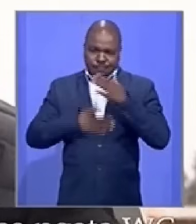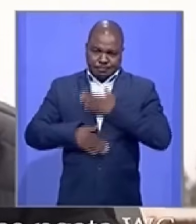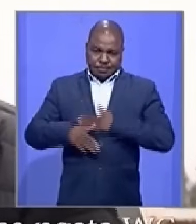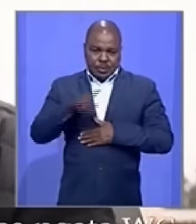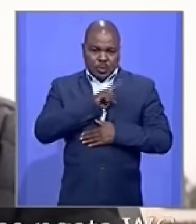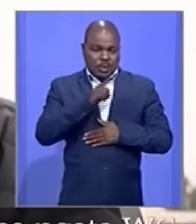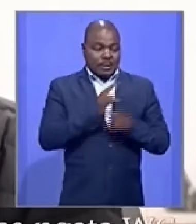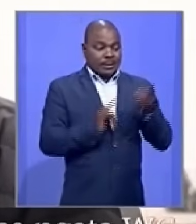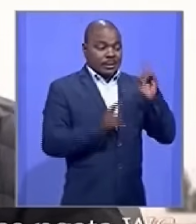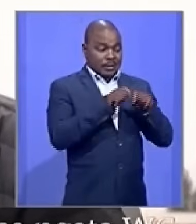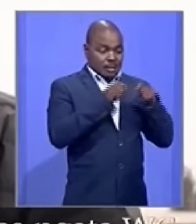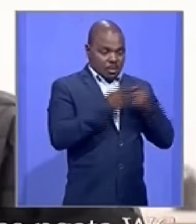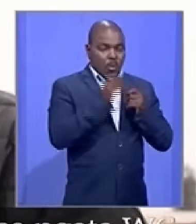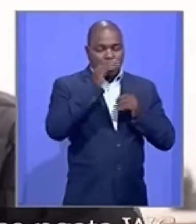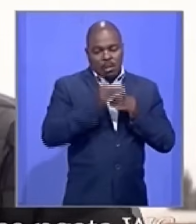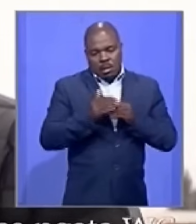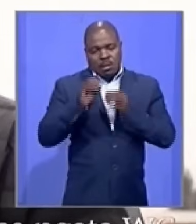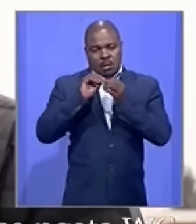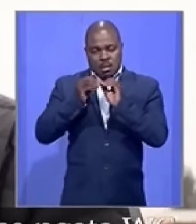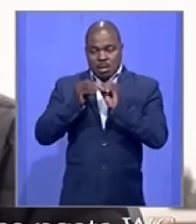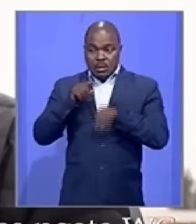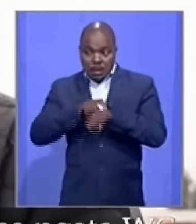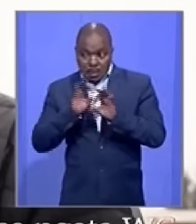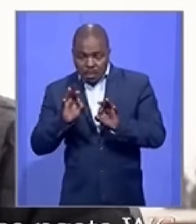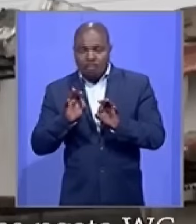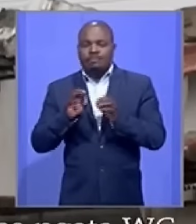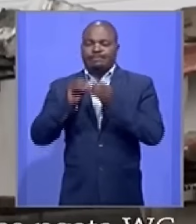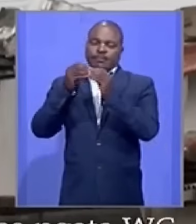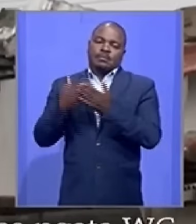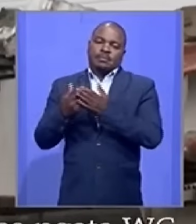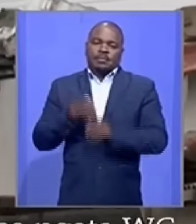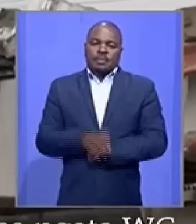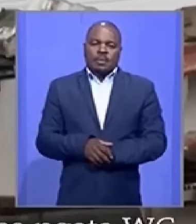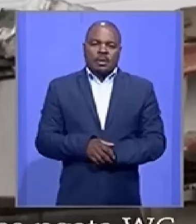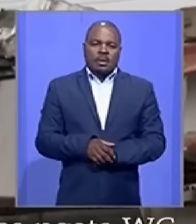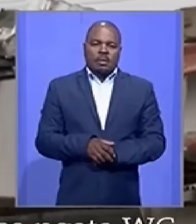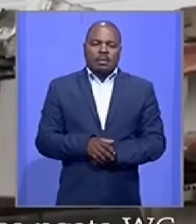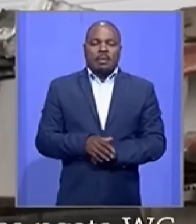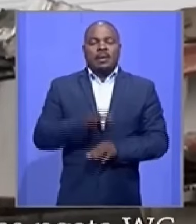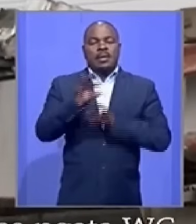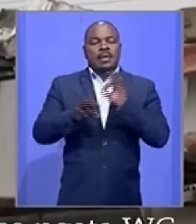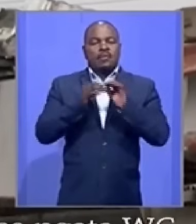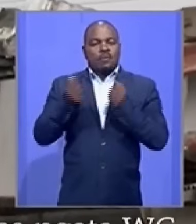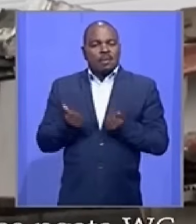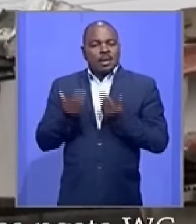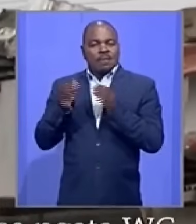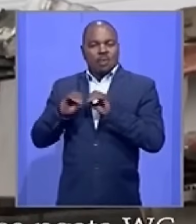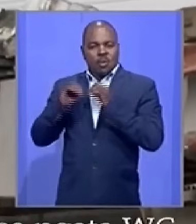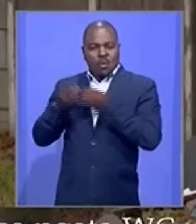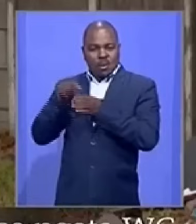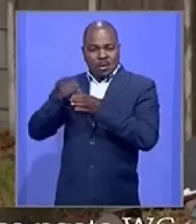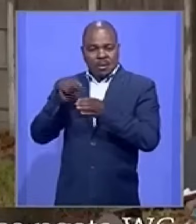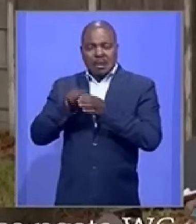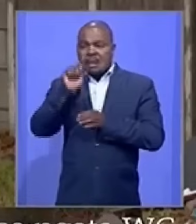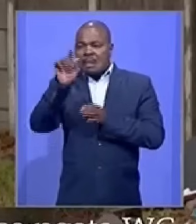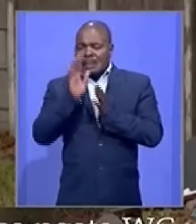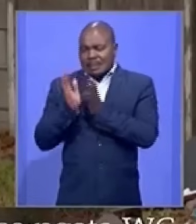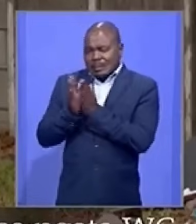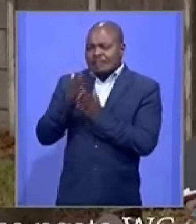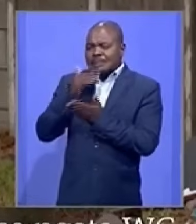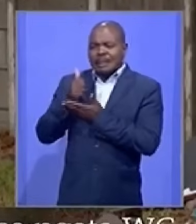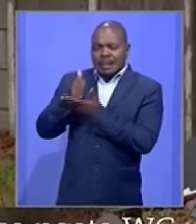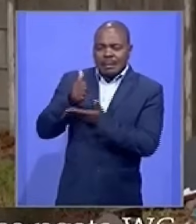city teams will address those power outages as soon as they possibly can. Mokgatlo di phallelo wa Gift of the Givers o fumane dikopo tse ngata ho tswa bathong